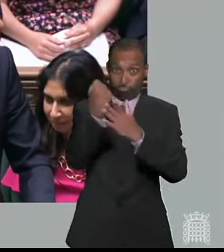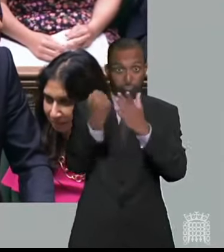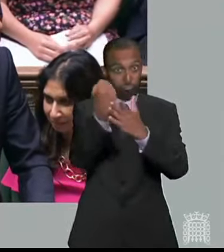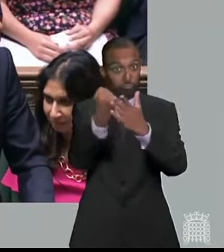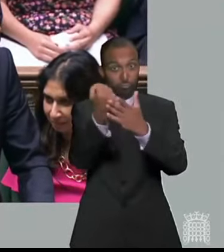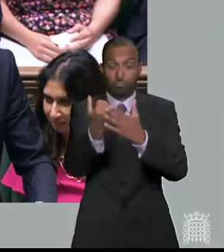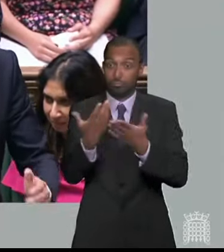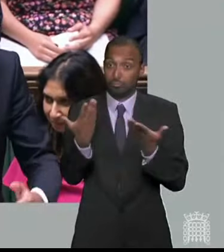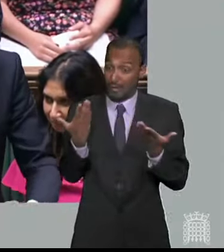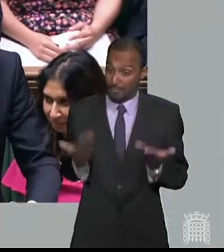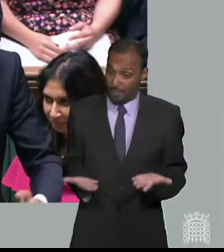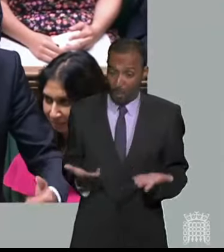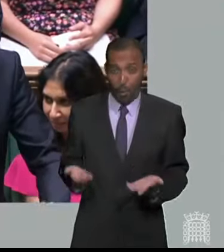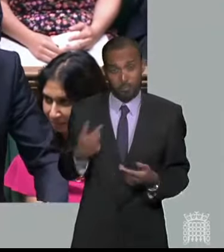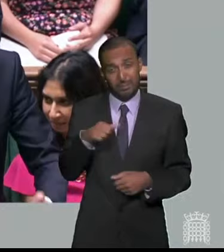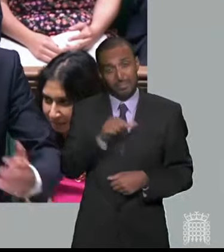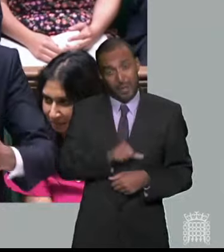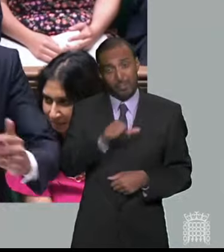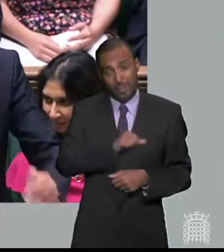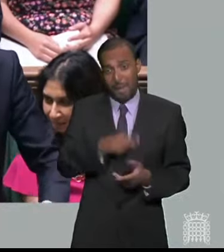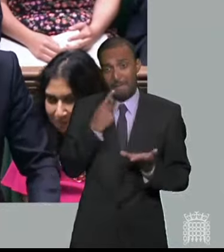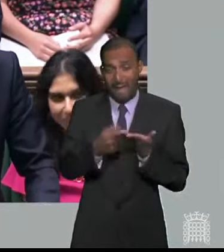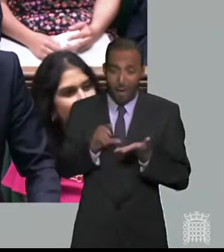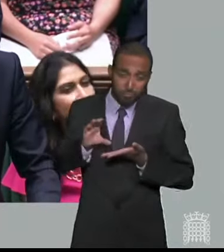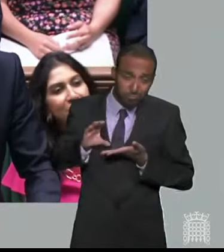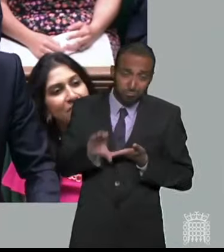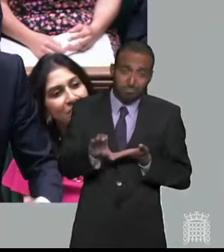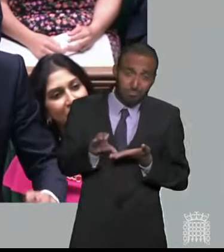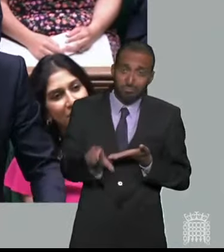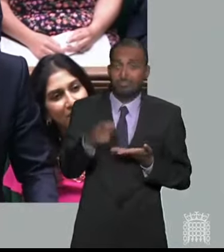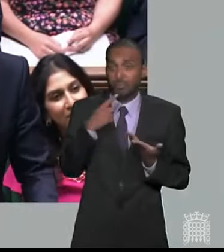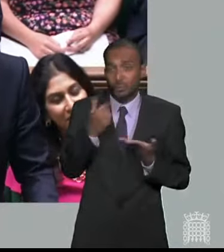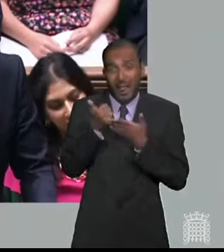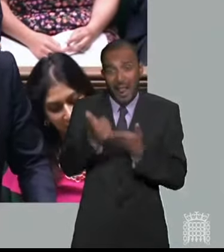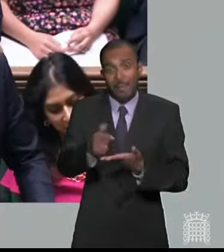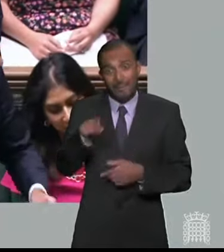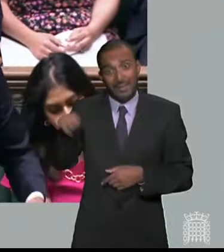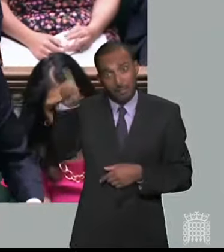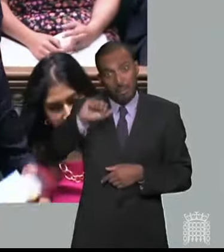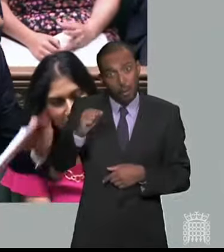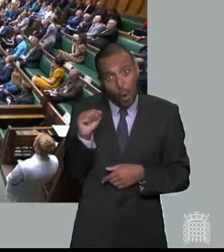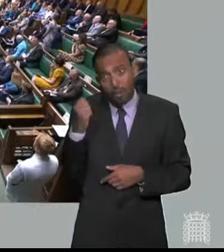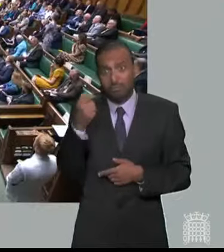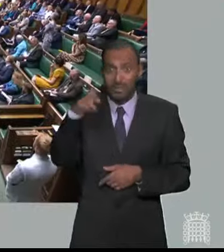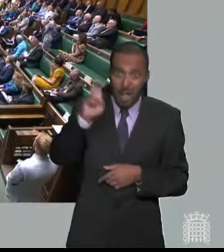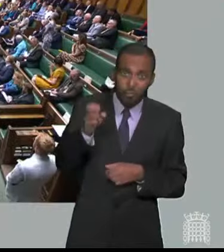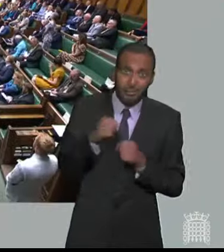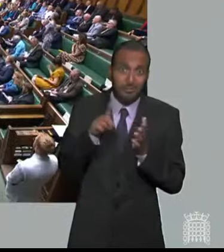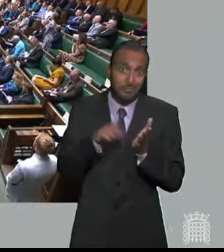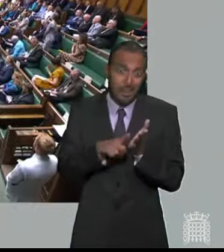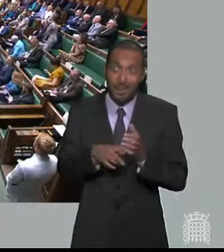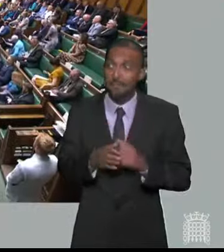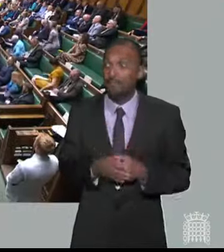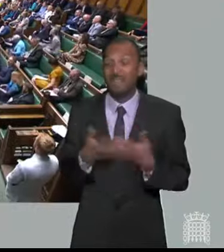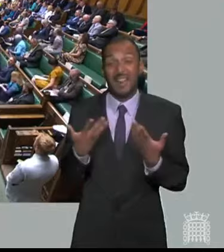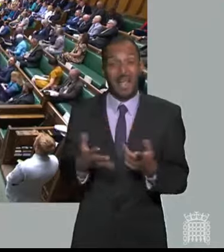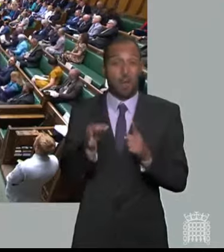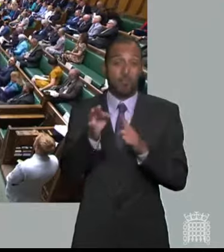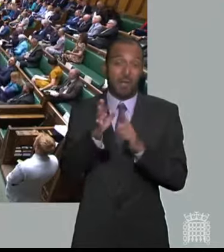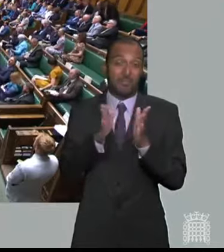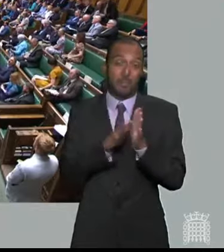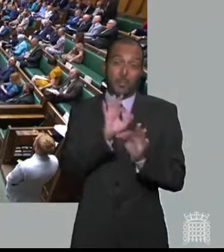thousands of pounds of support to help with energy bills and everything else to people in Scotland, and we will continue to do so. That completes Prime Minister's questions. I'll